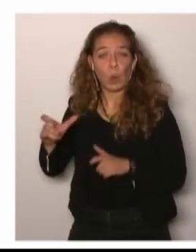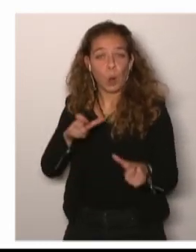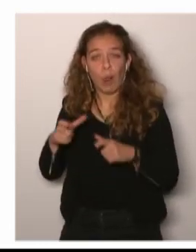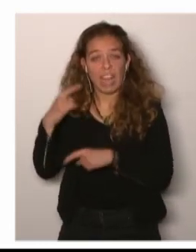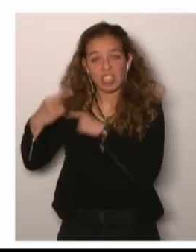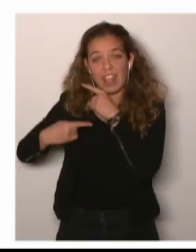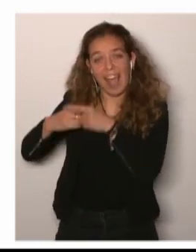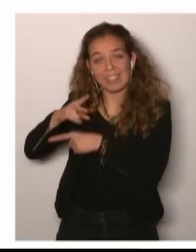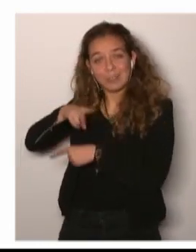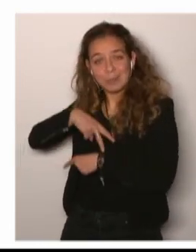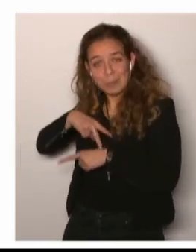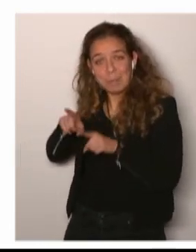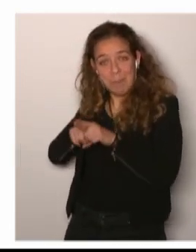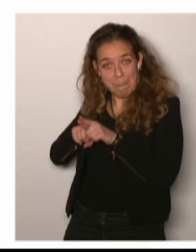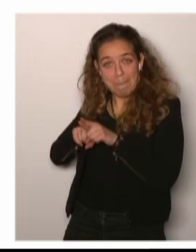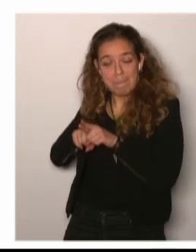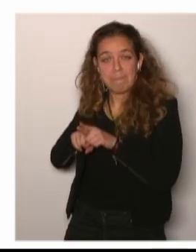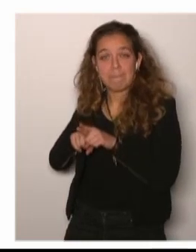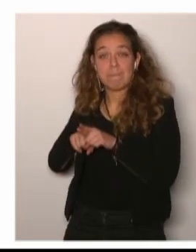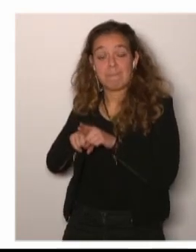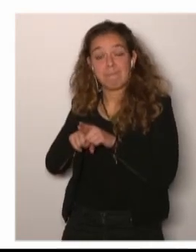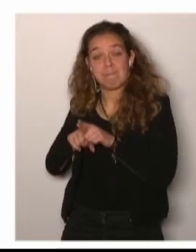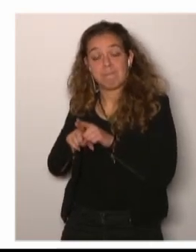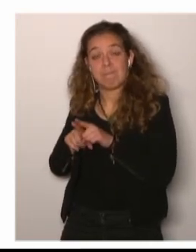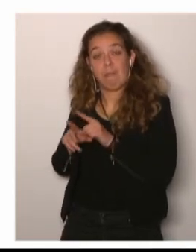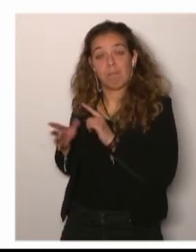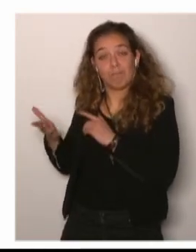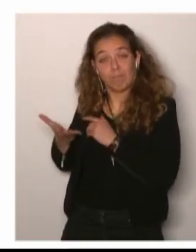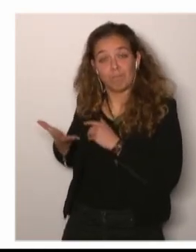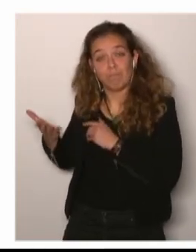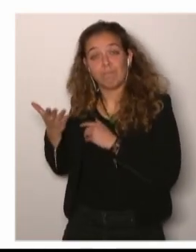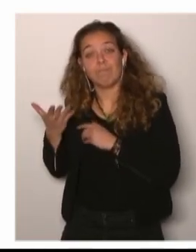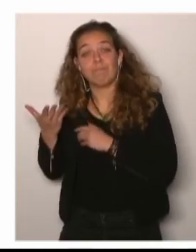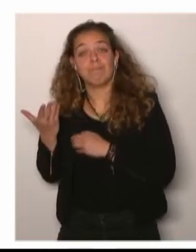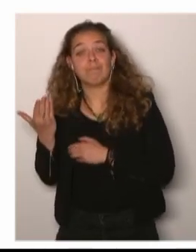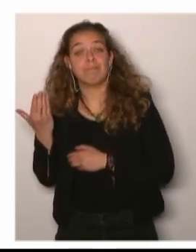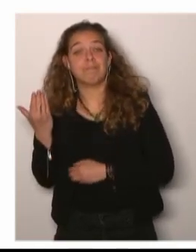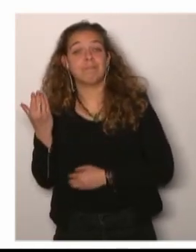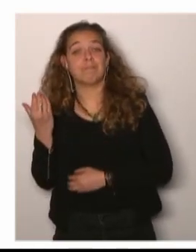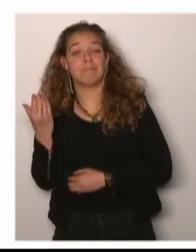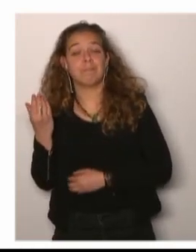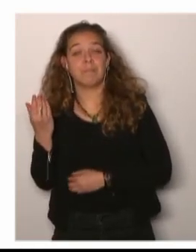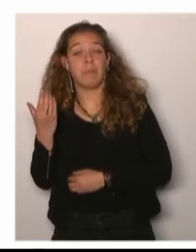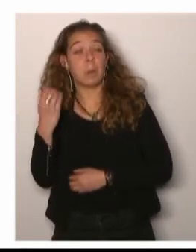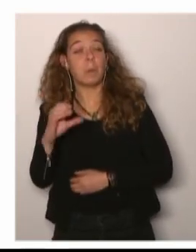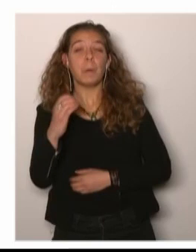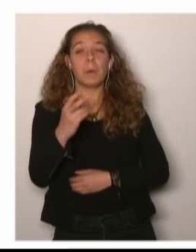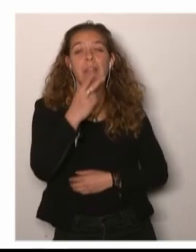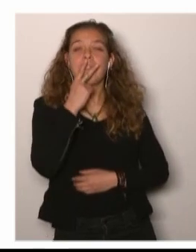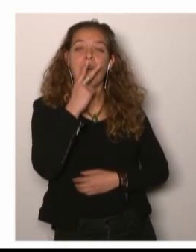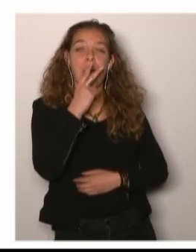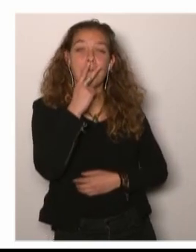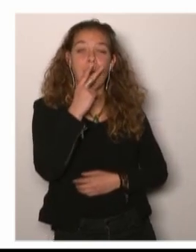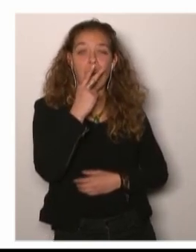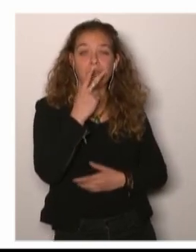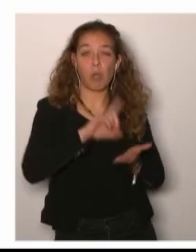tobacco growing from the EU budget. We're not there anymore. We've managed to take out tobacco production from the